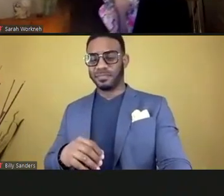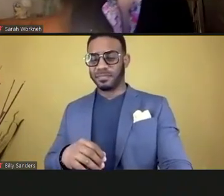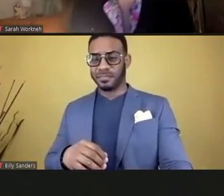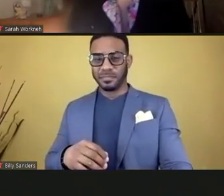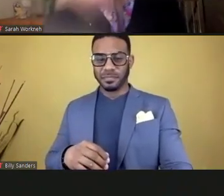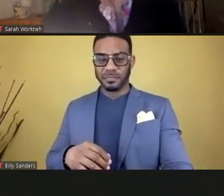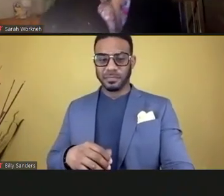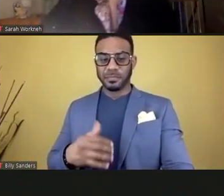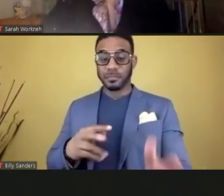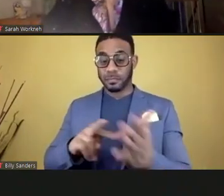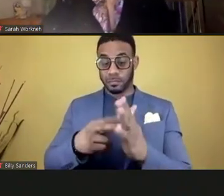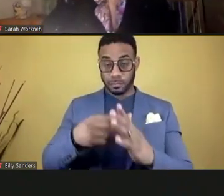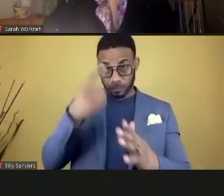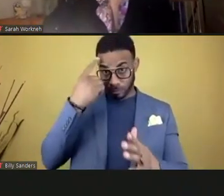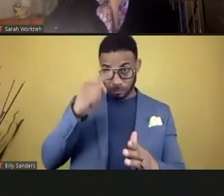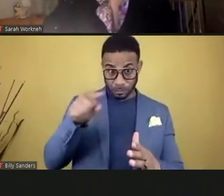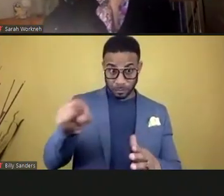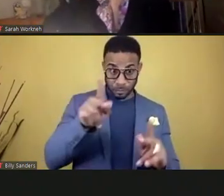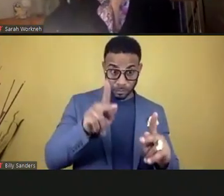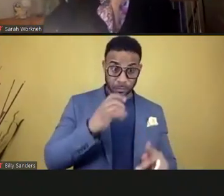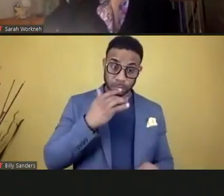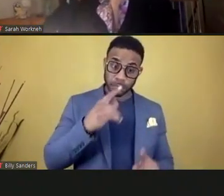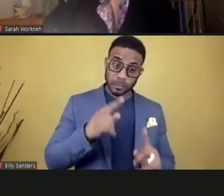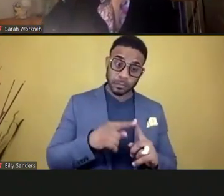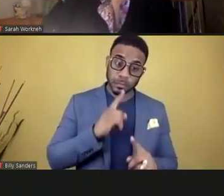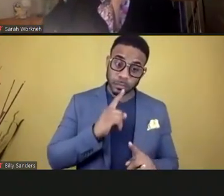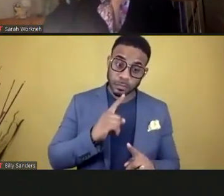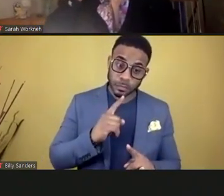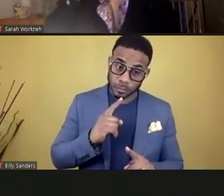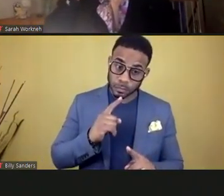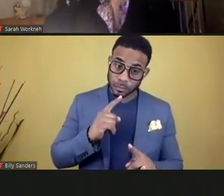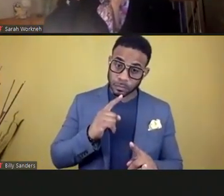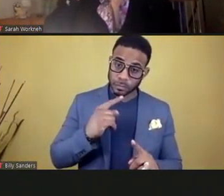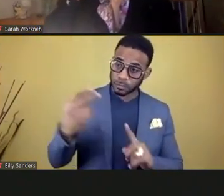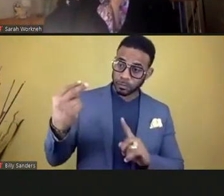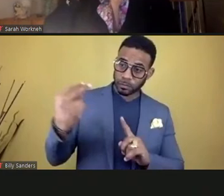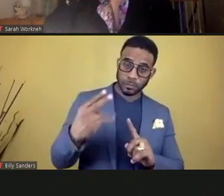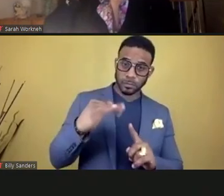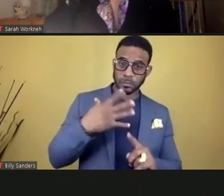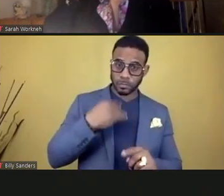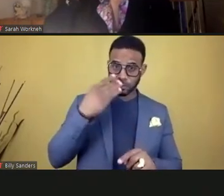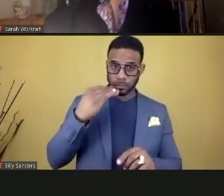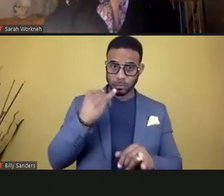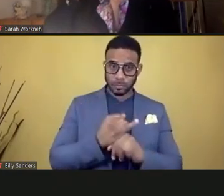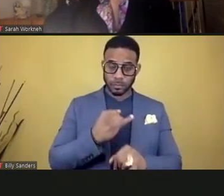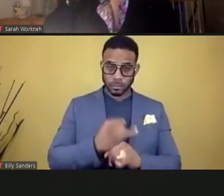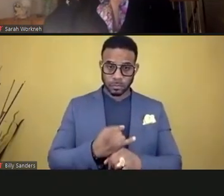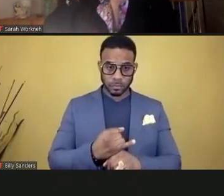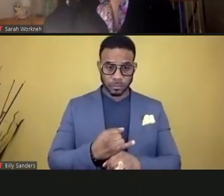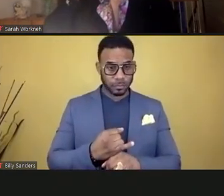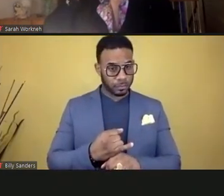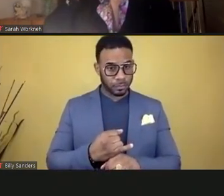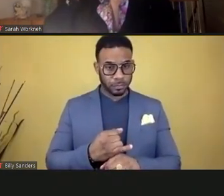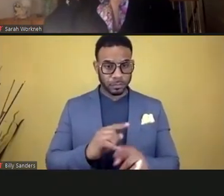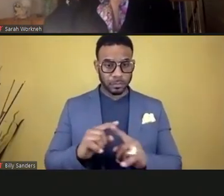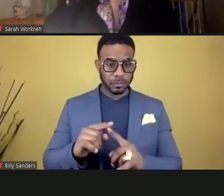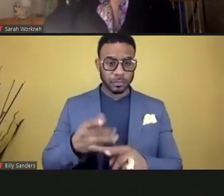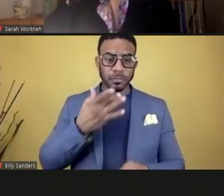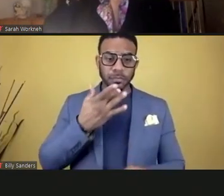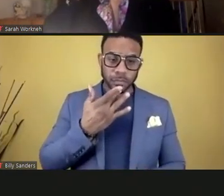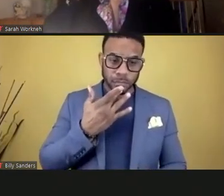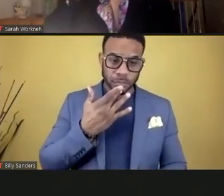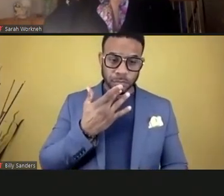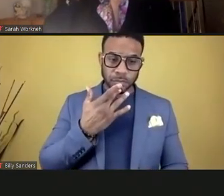So what it means for a person of color to be read by a white institution as a preference,